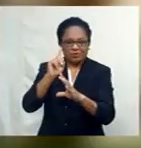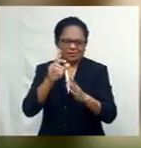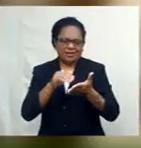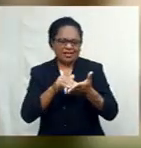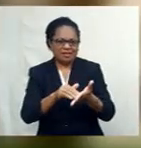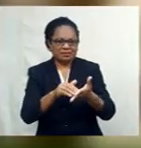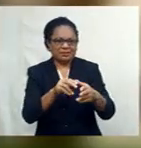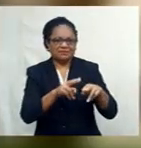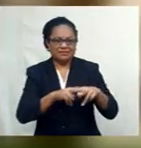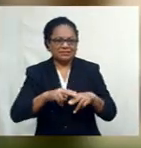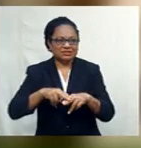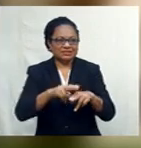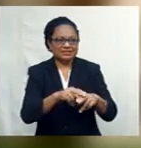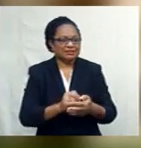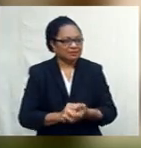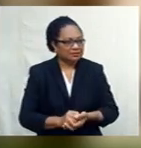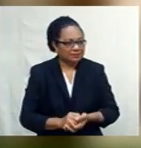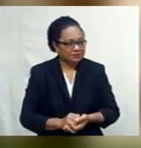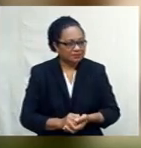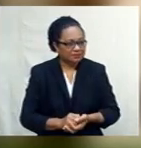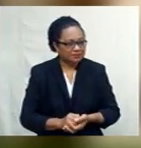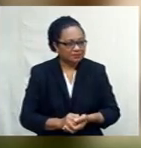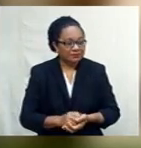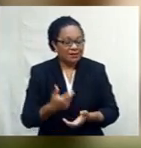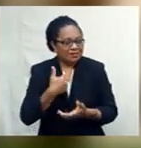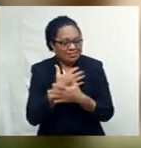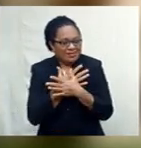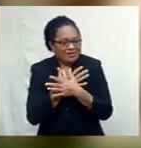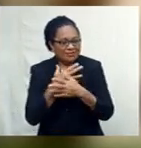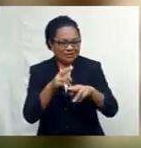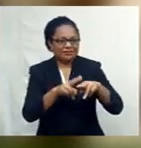time and everything to Fiji. I love Fiji a lot.